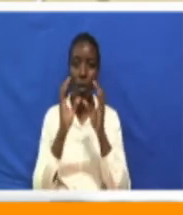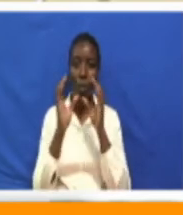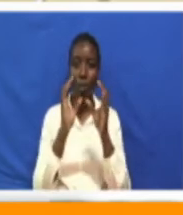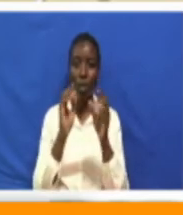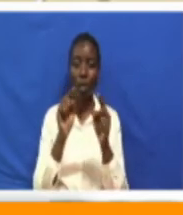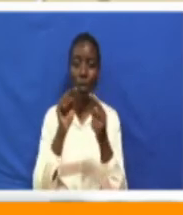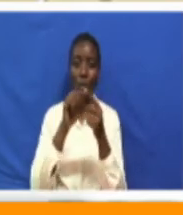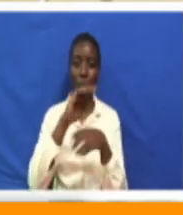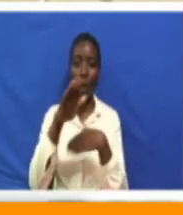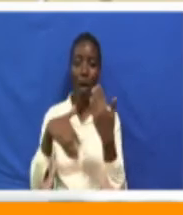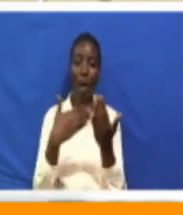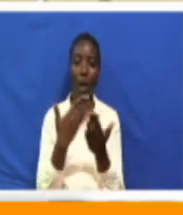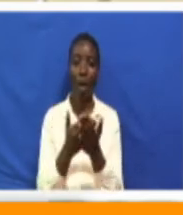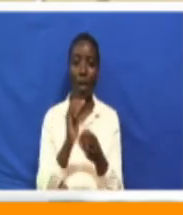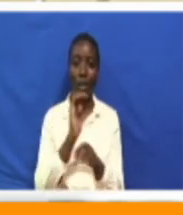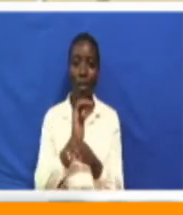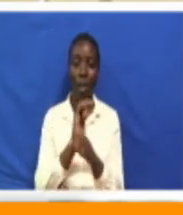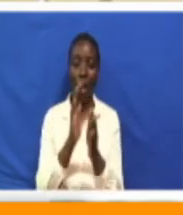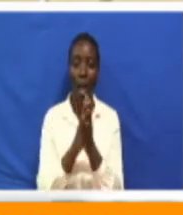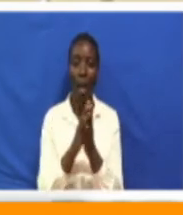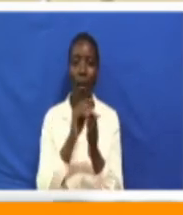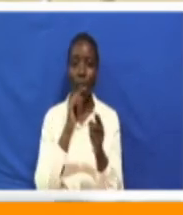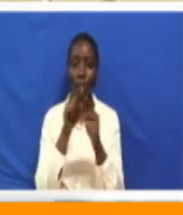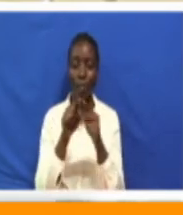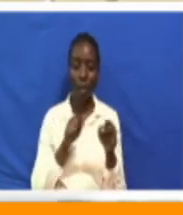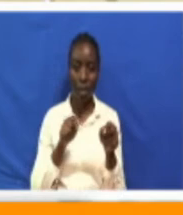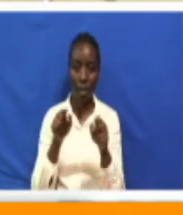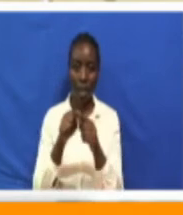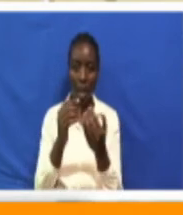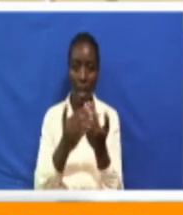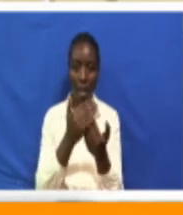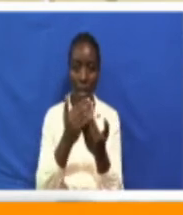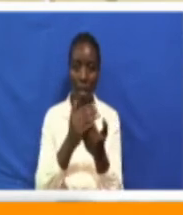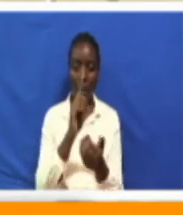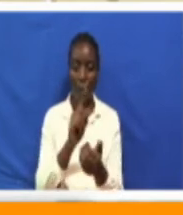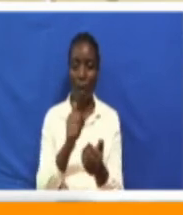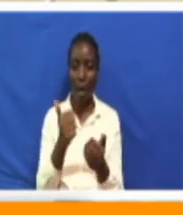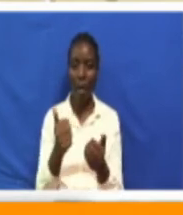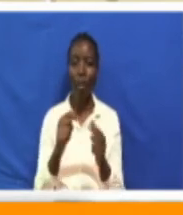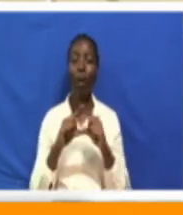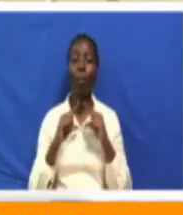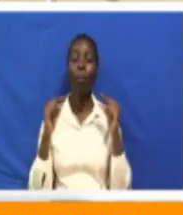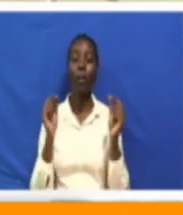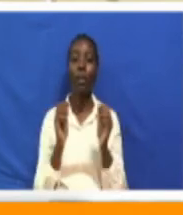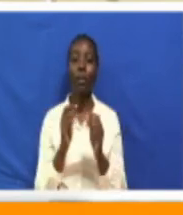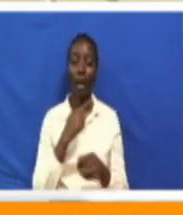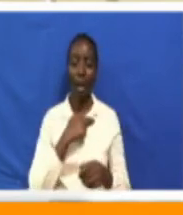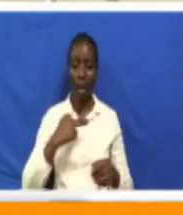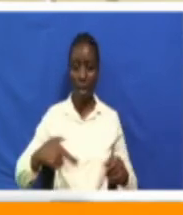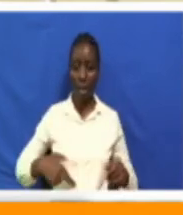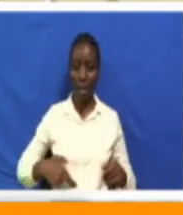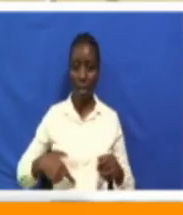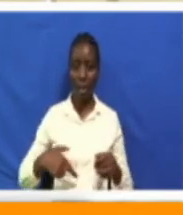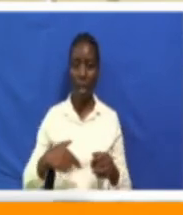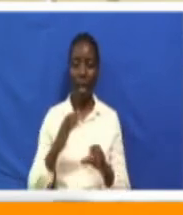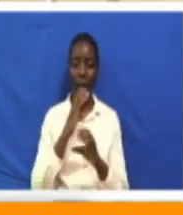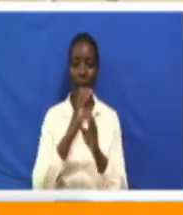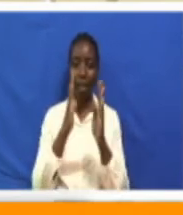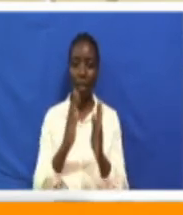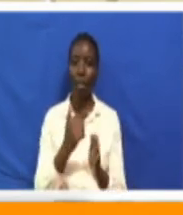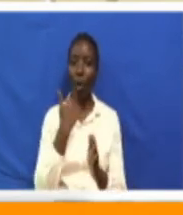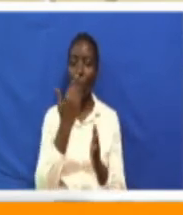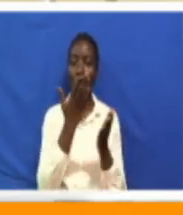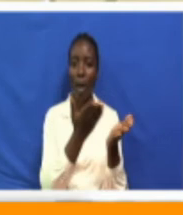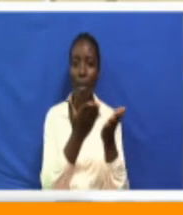parishes and brotherly care of one another of the priests and leaders and the Christians who are their personal